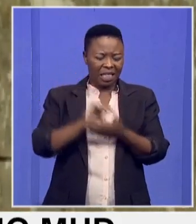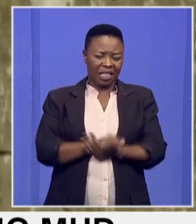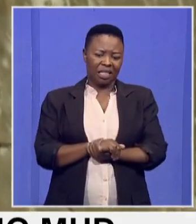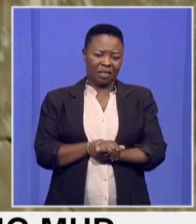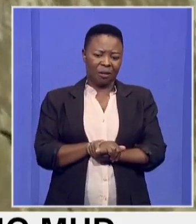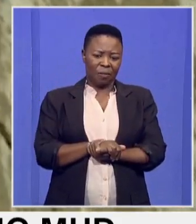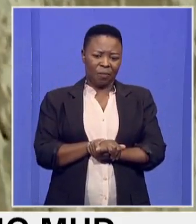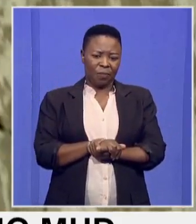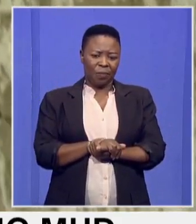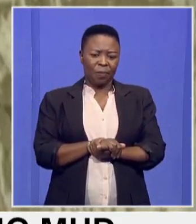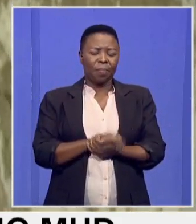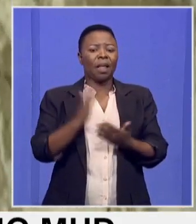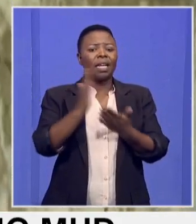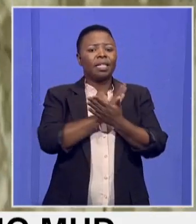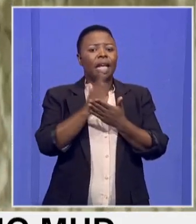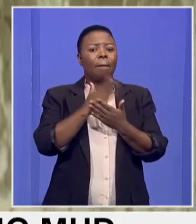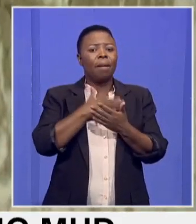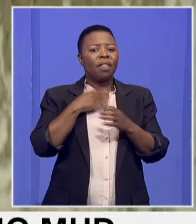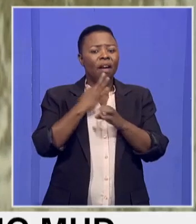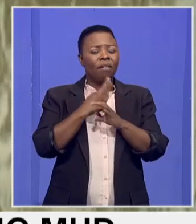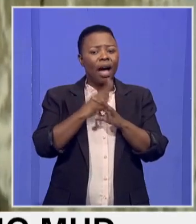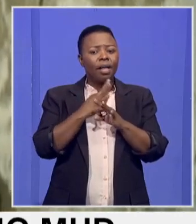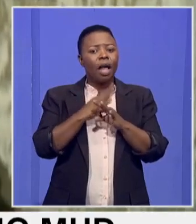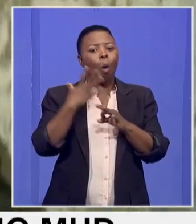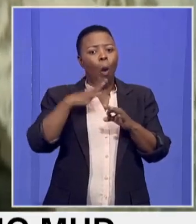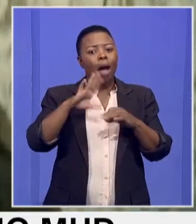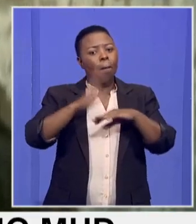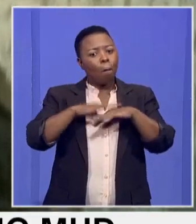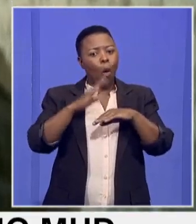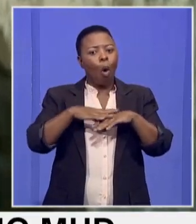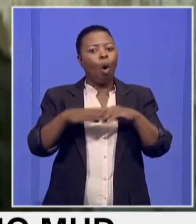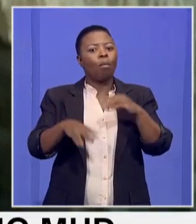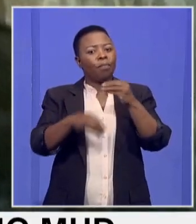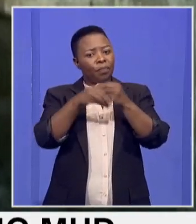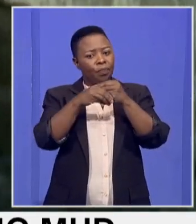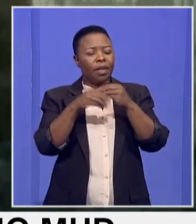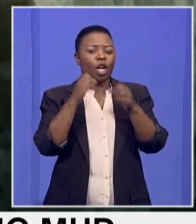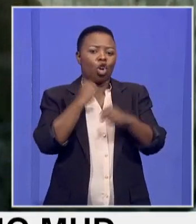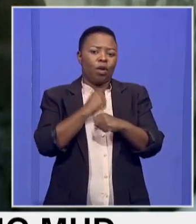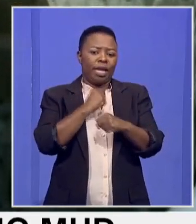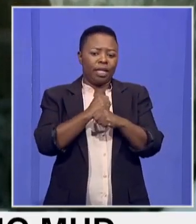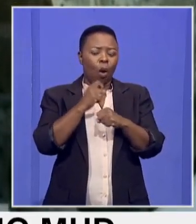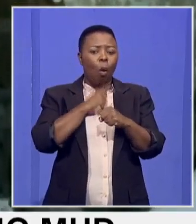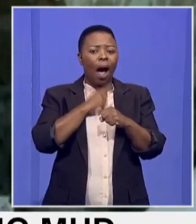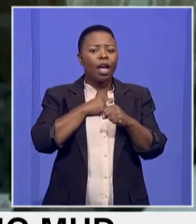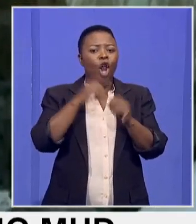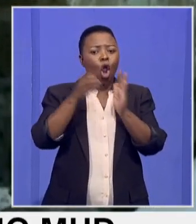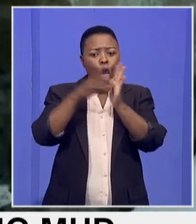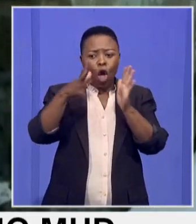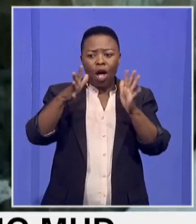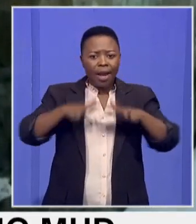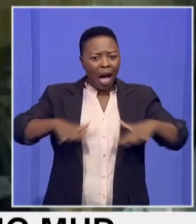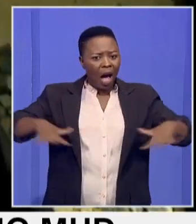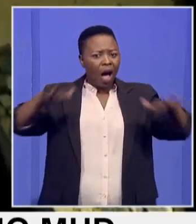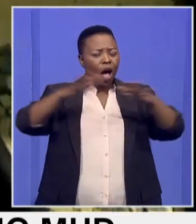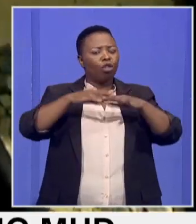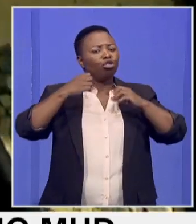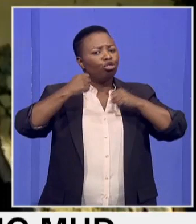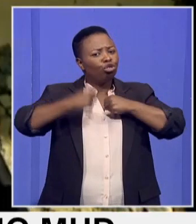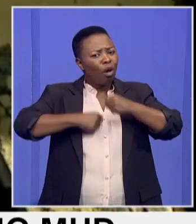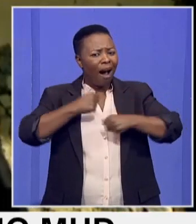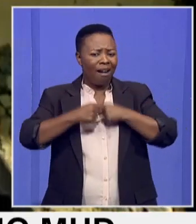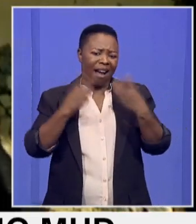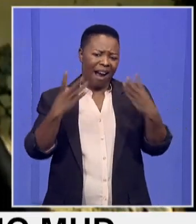Some parents are calling for more grades to be added, saying learners from this village are struggling.